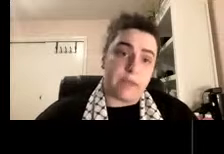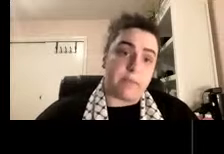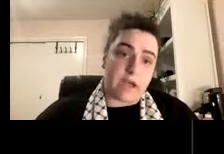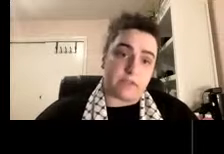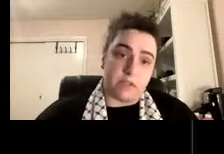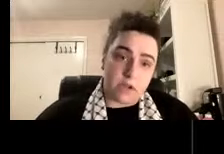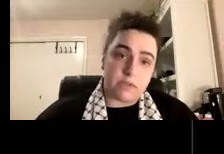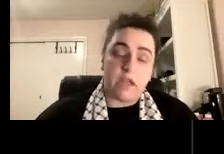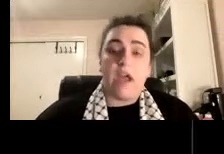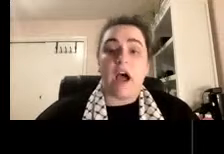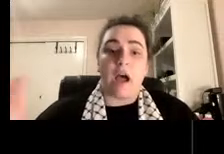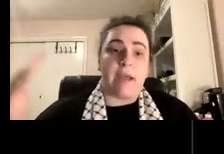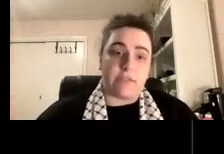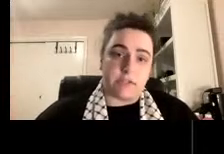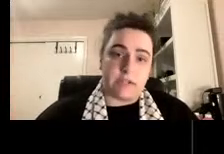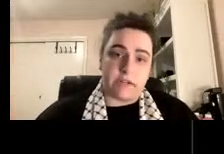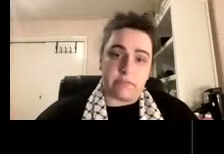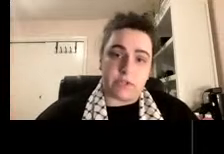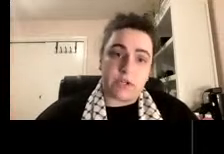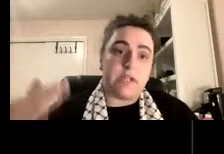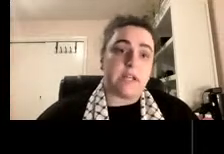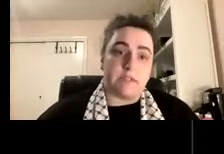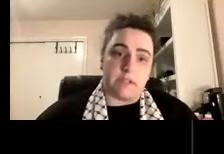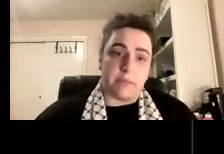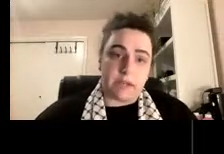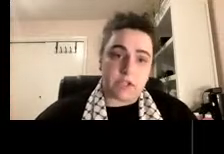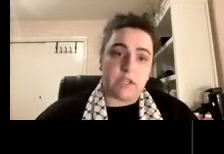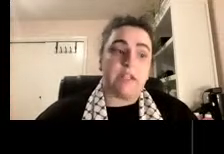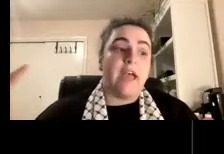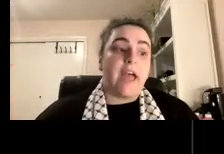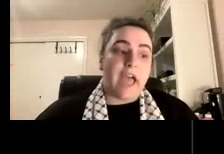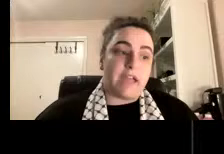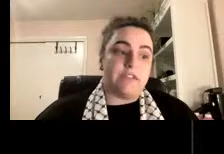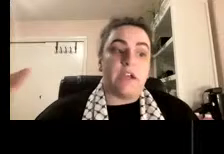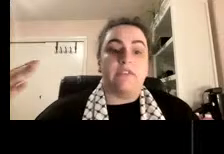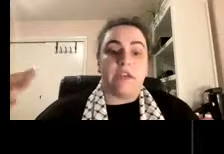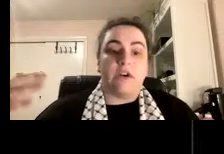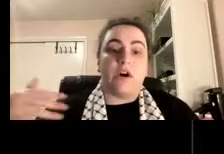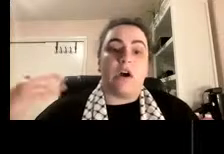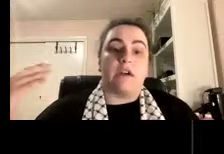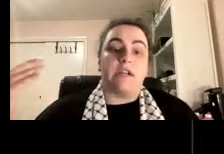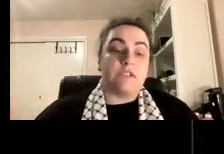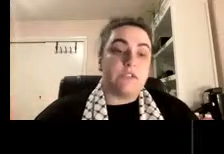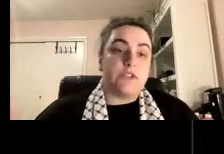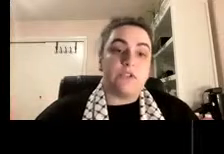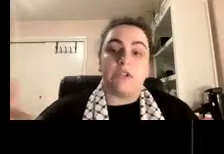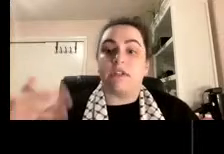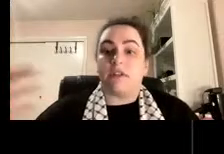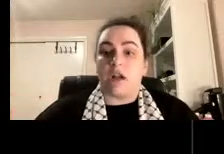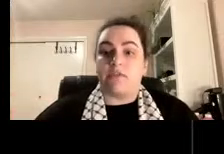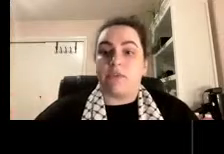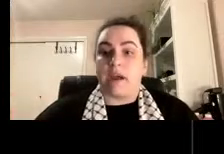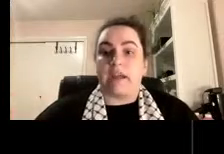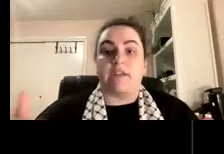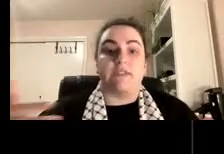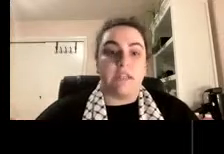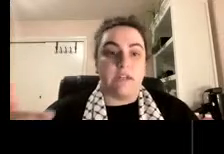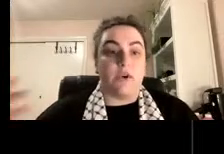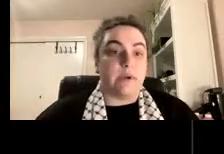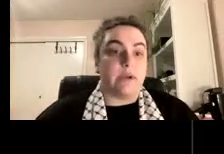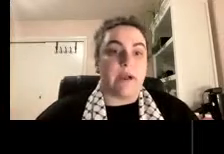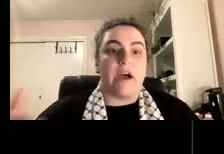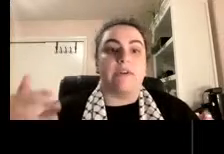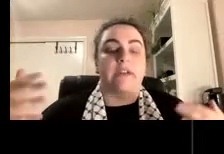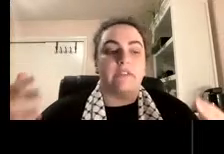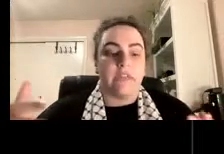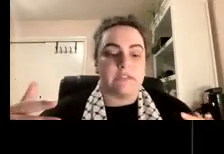when they pay back the loan after the date of maturity, as Lydia mentioned. And there are institutions, a lot of you might have seen